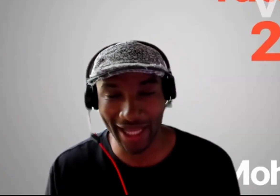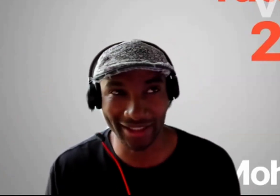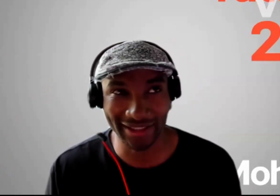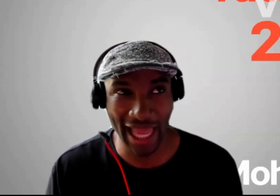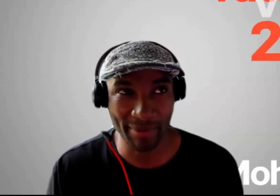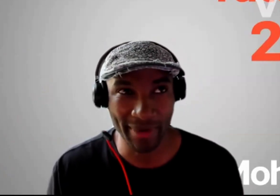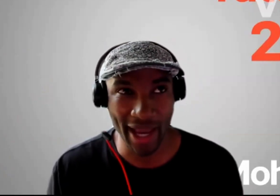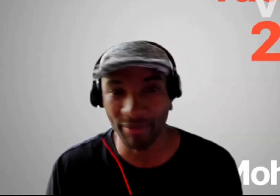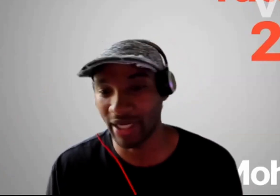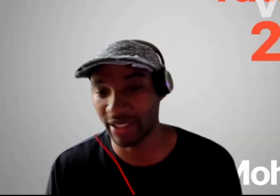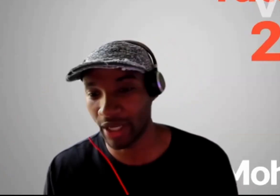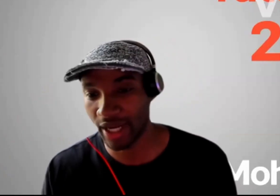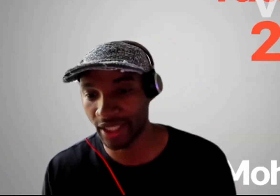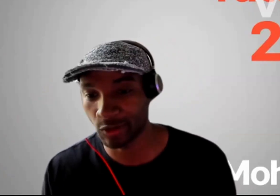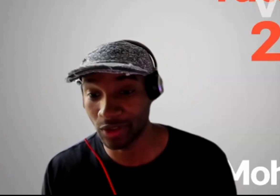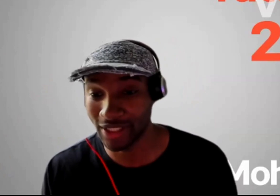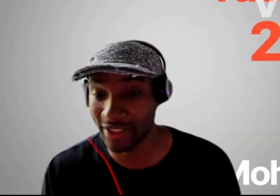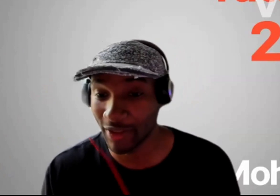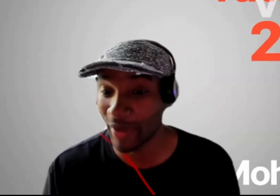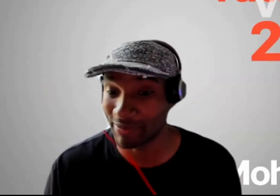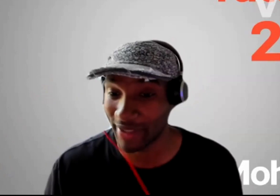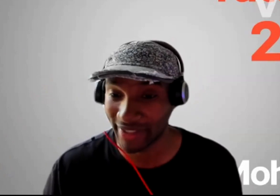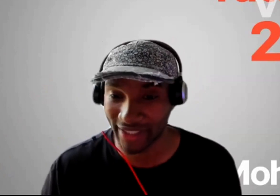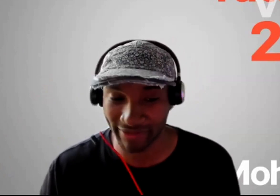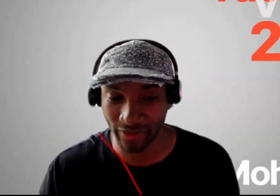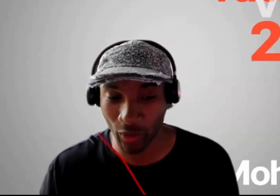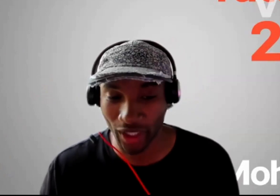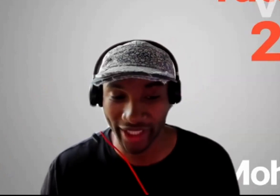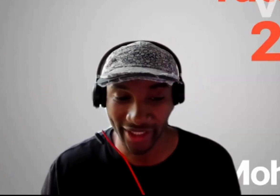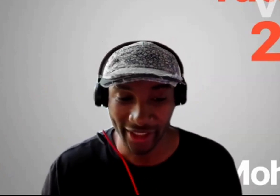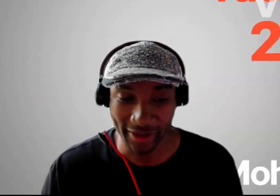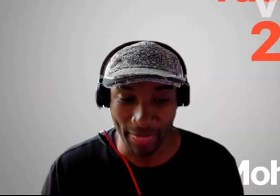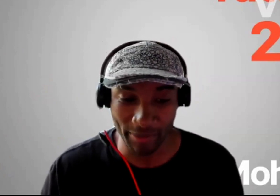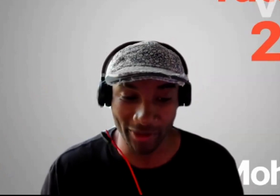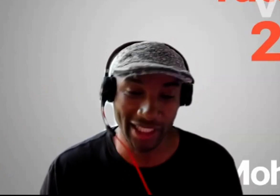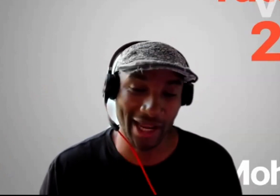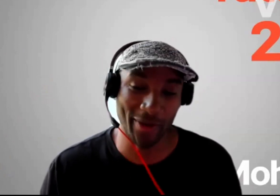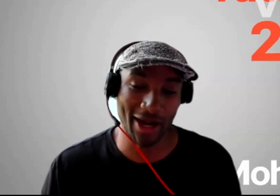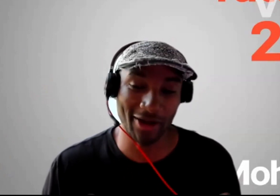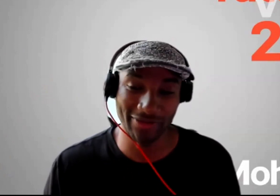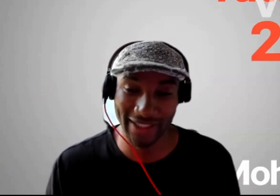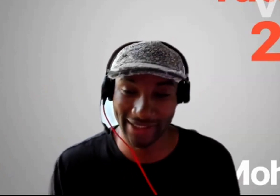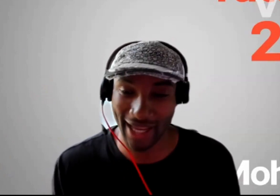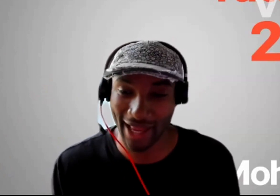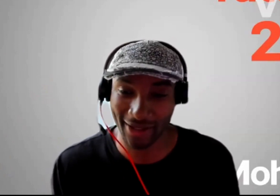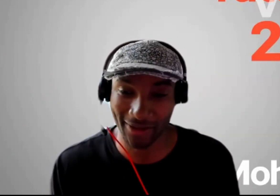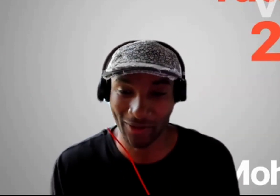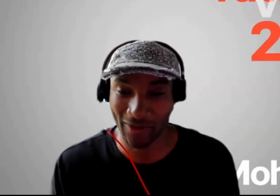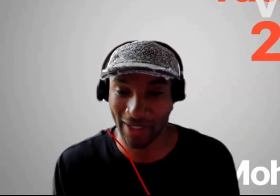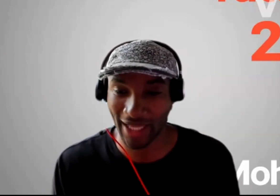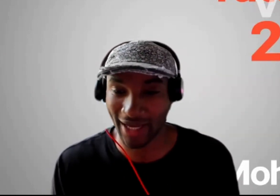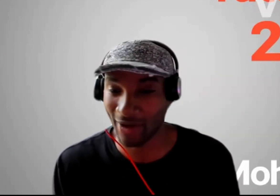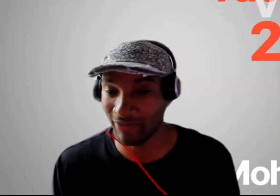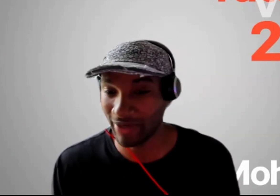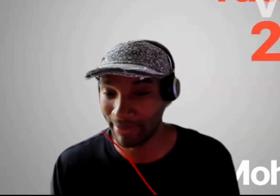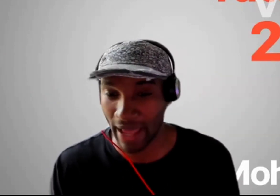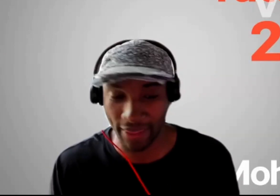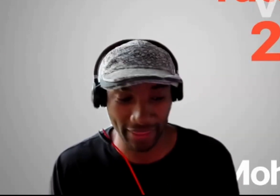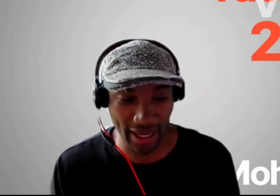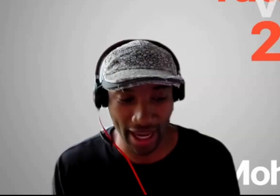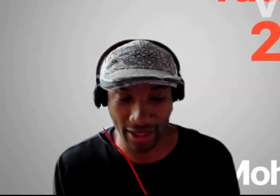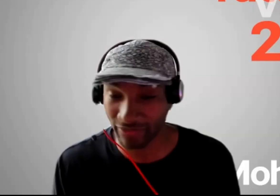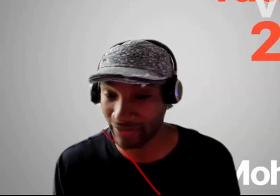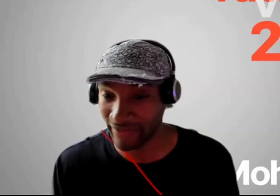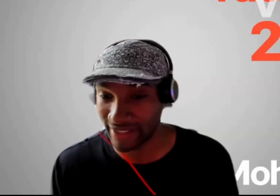architecture at the time, I'm gonna be honest, wasn't in the perspective really, because there are a lot of things I like to do. Like I love